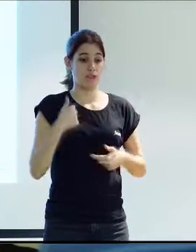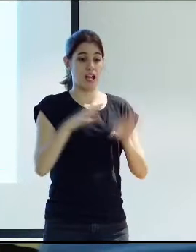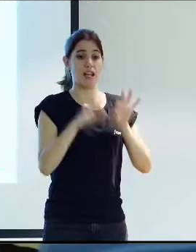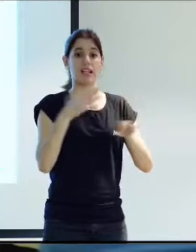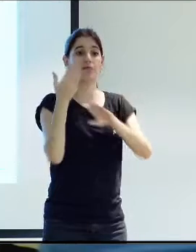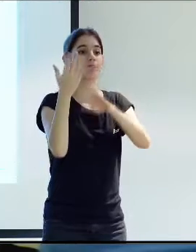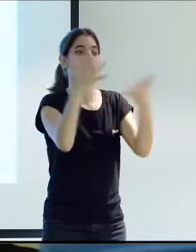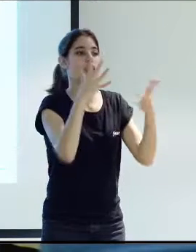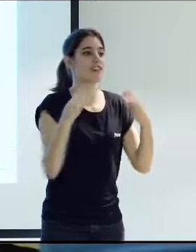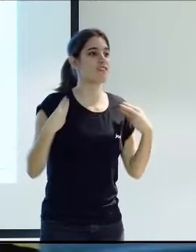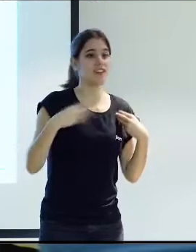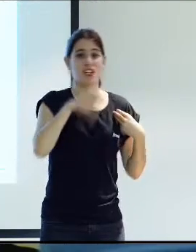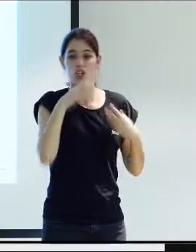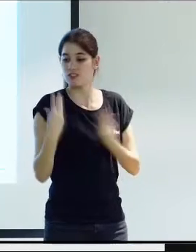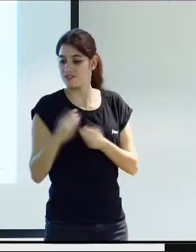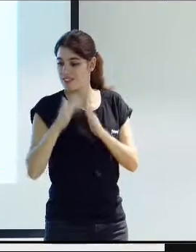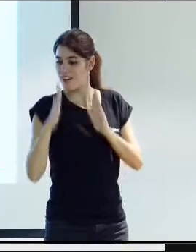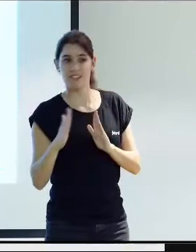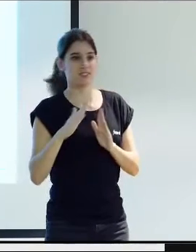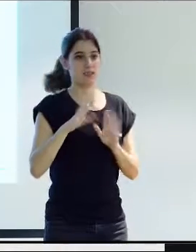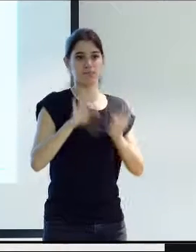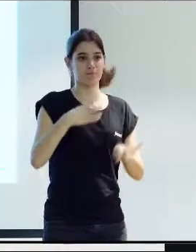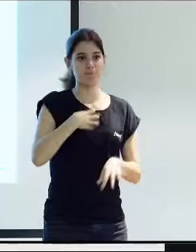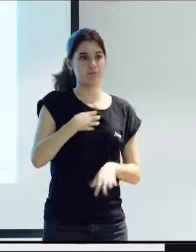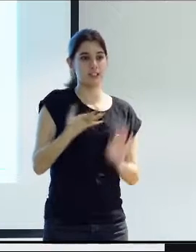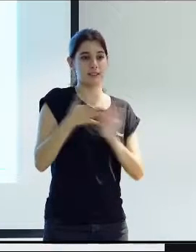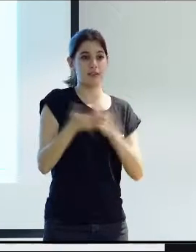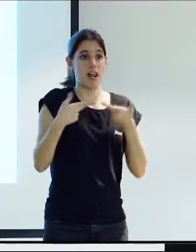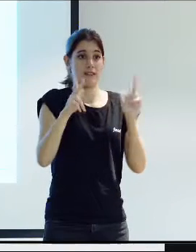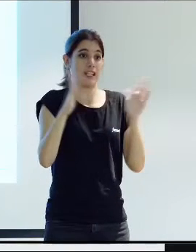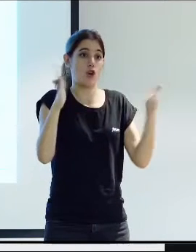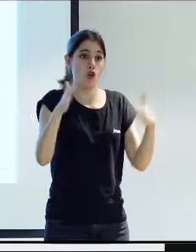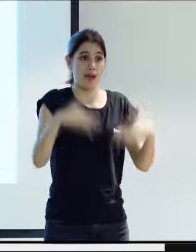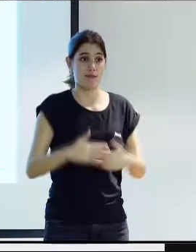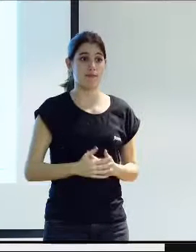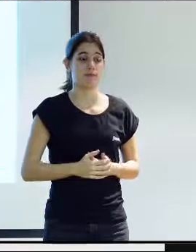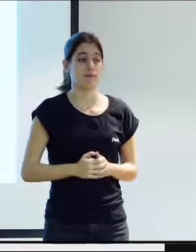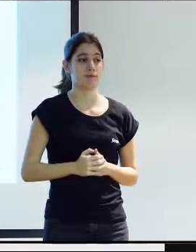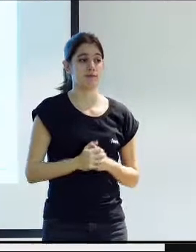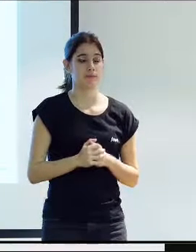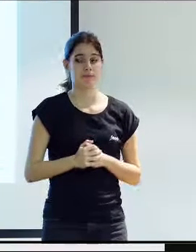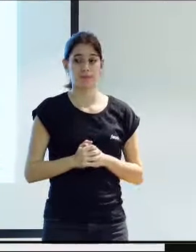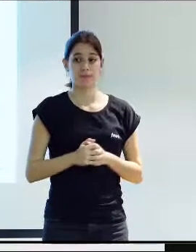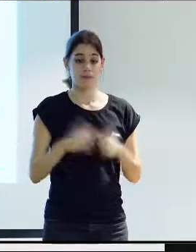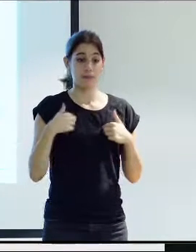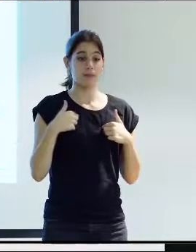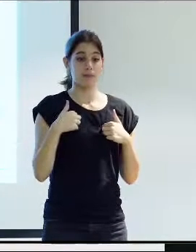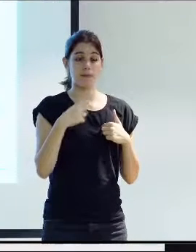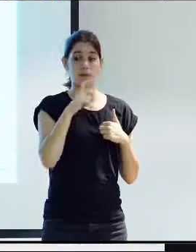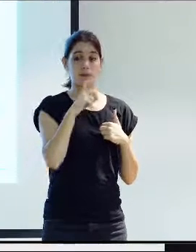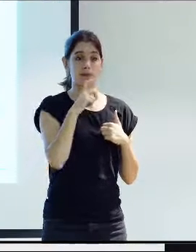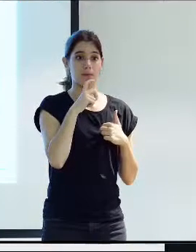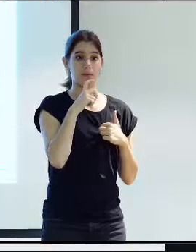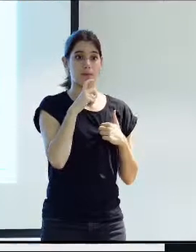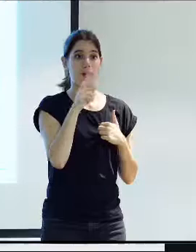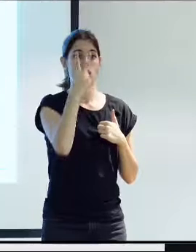we can't choose where and with whom we wish to live, and so we cannot exercise this freedom.